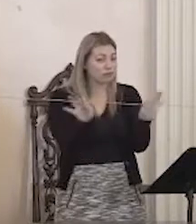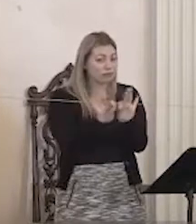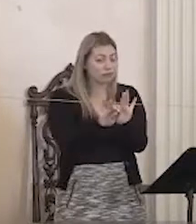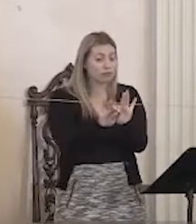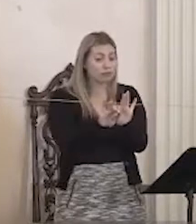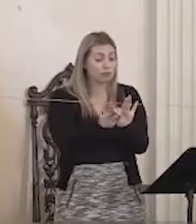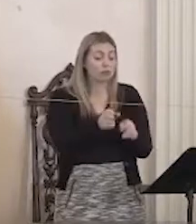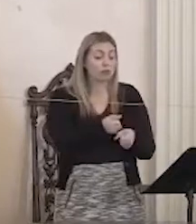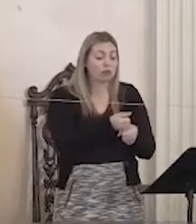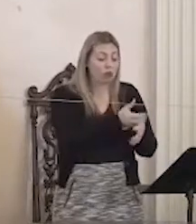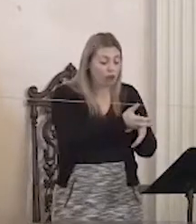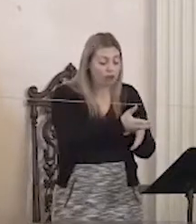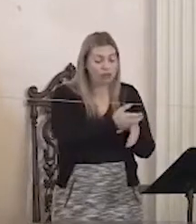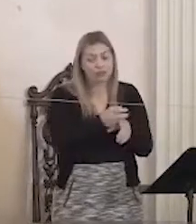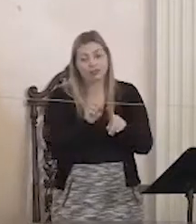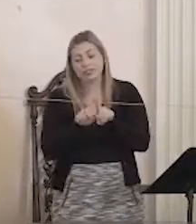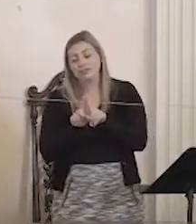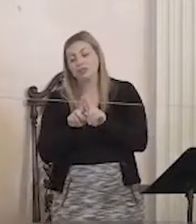and ministries.